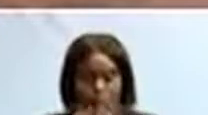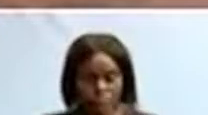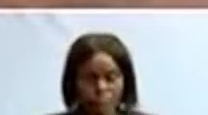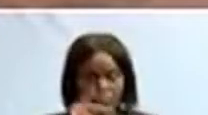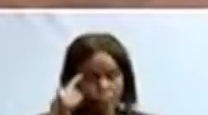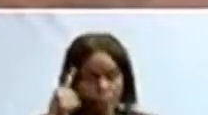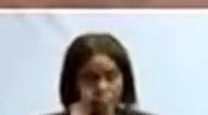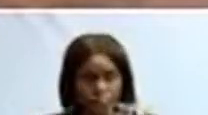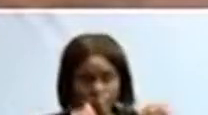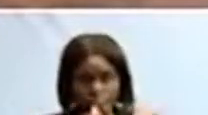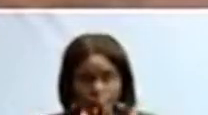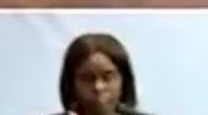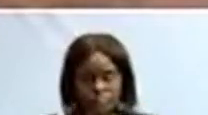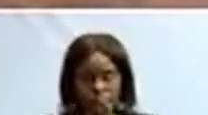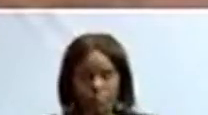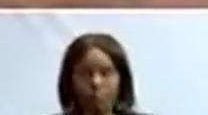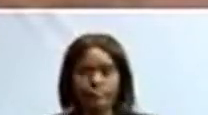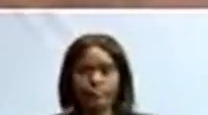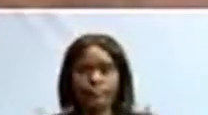for activities